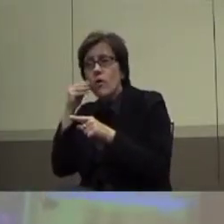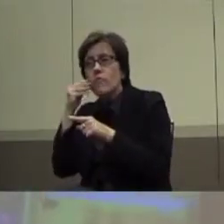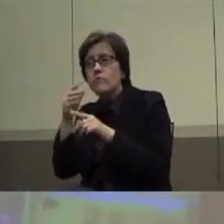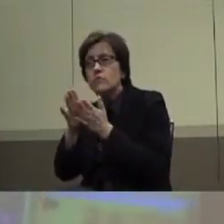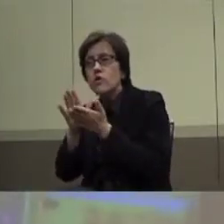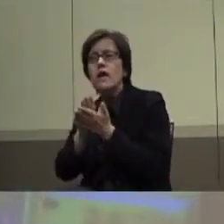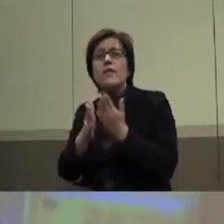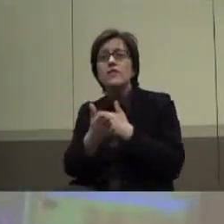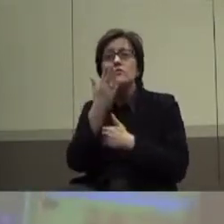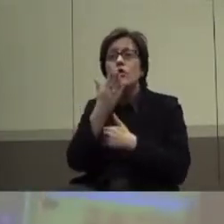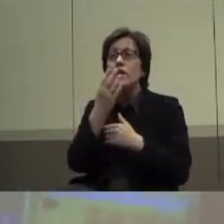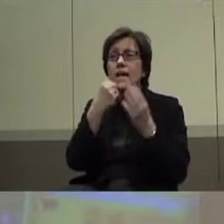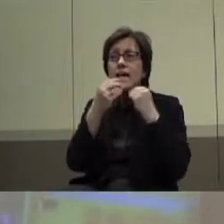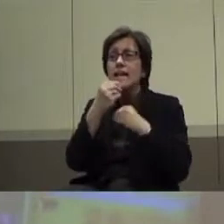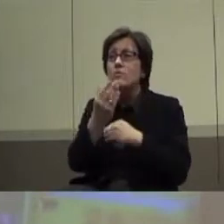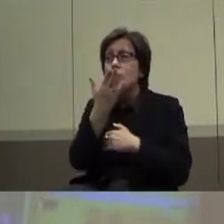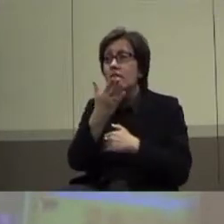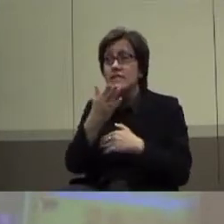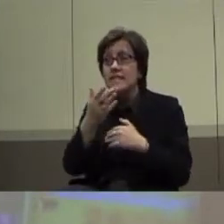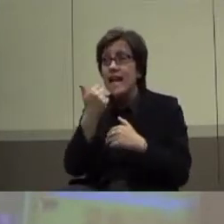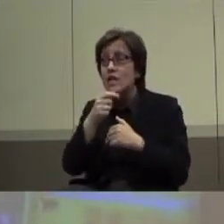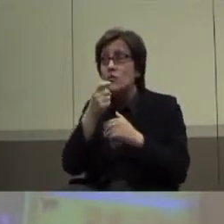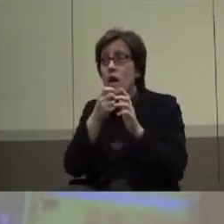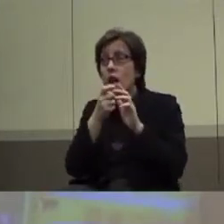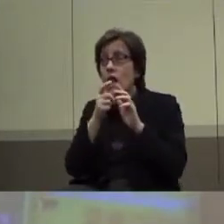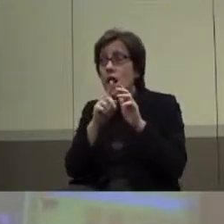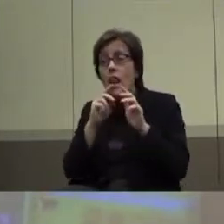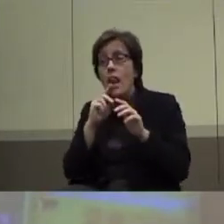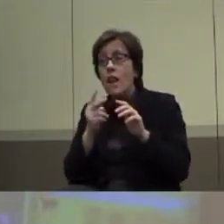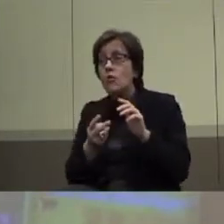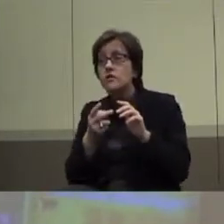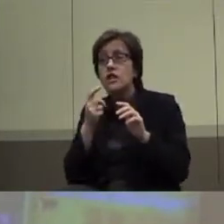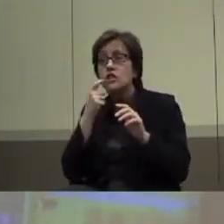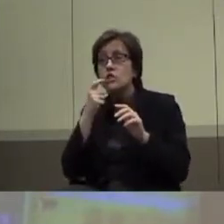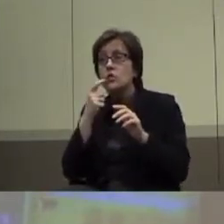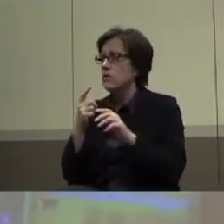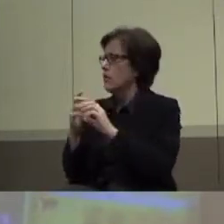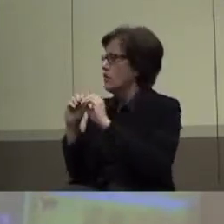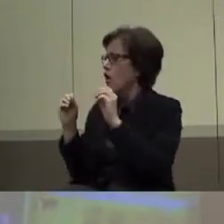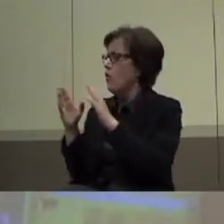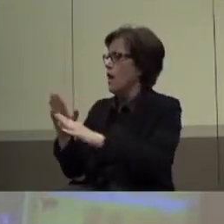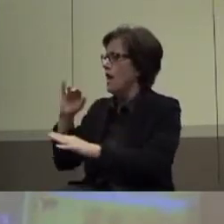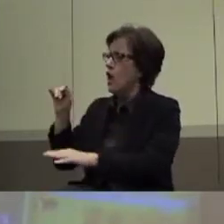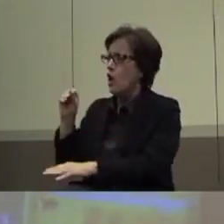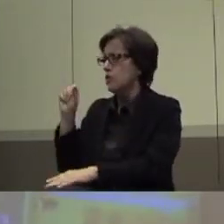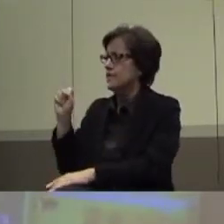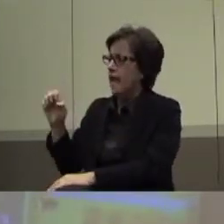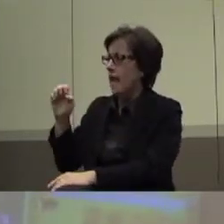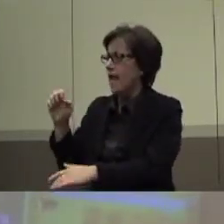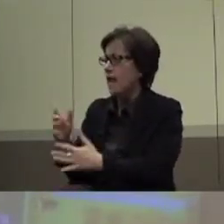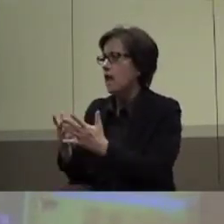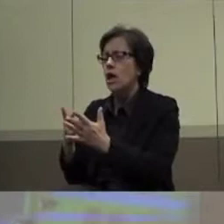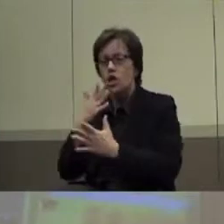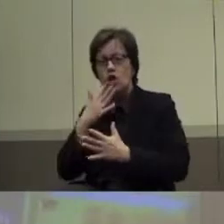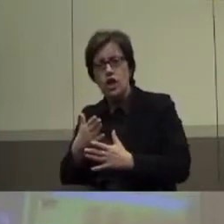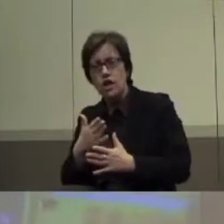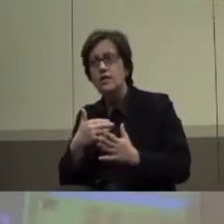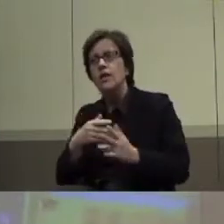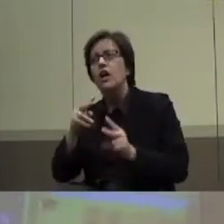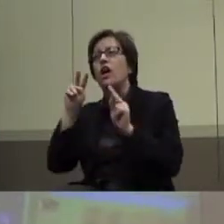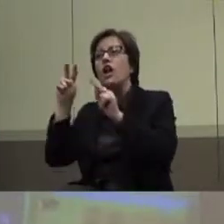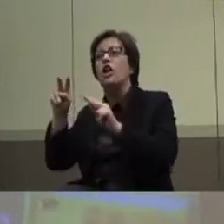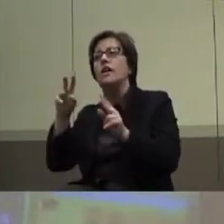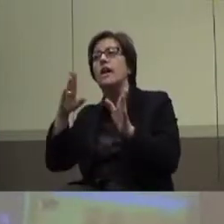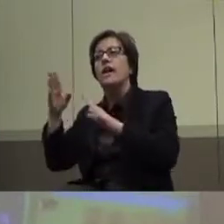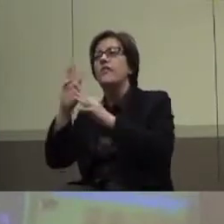about today's weather? Sunny? Sunny weather. Let's show you the one for sunny. Anything